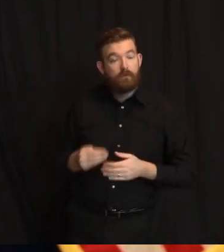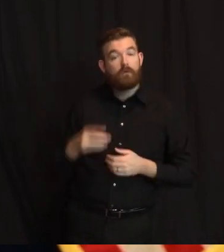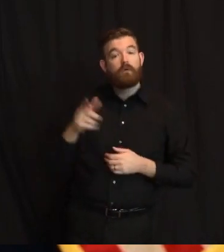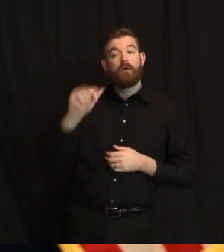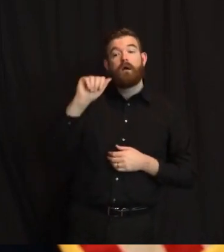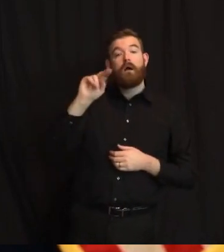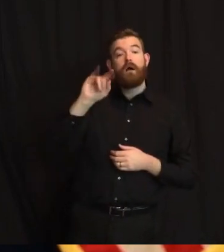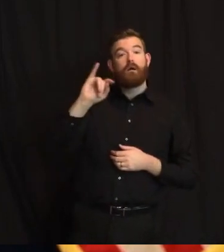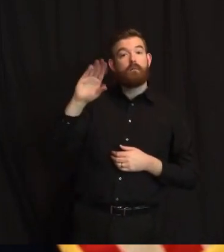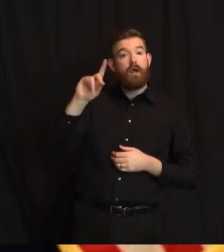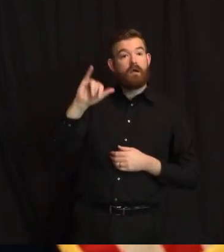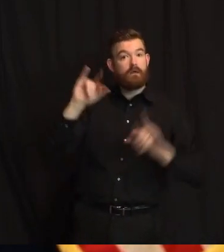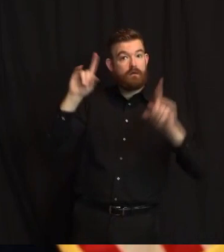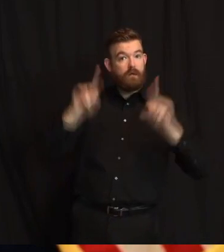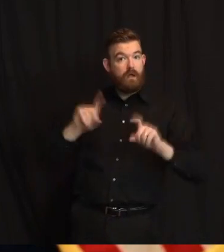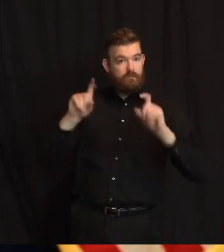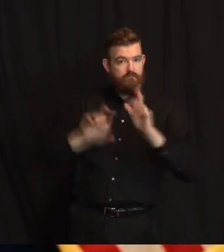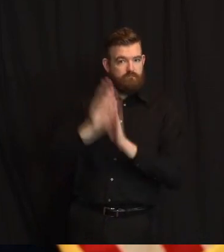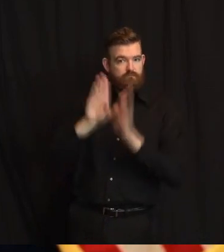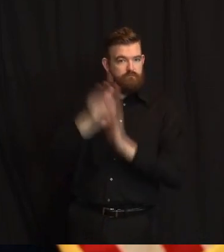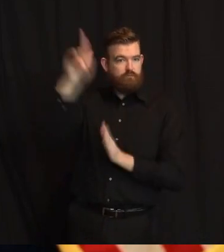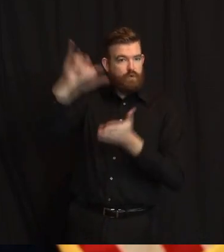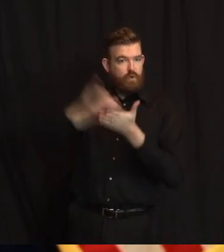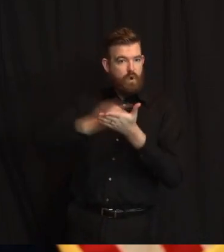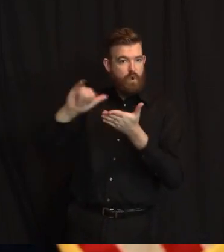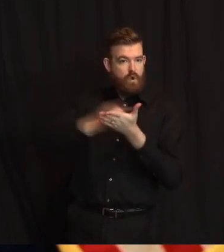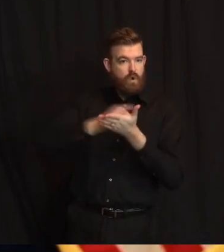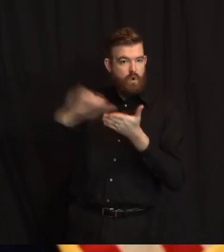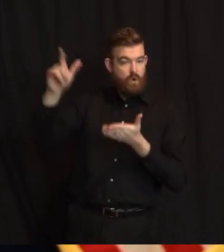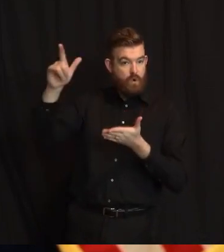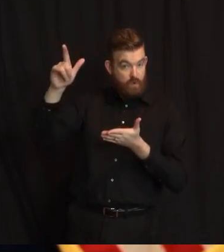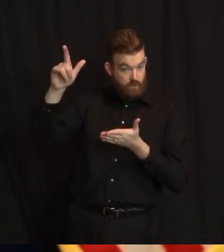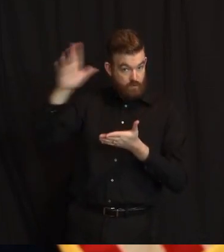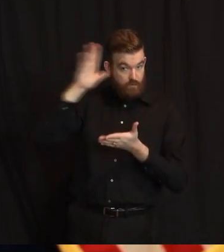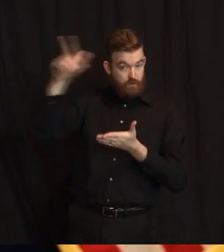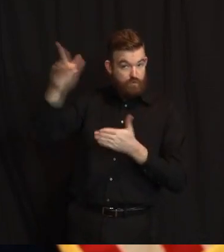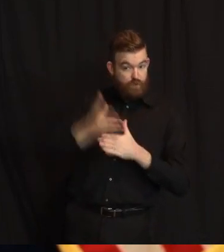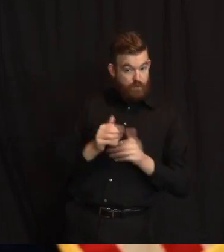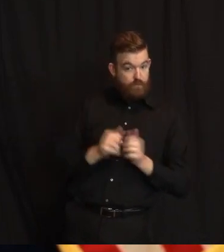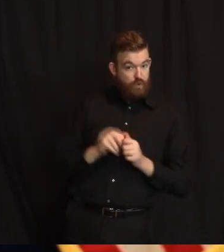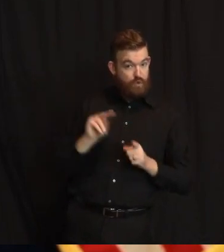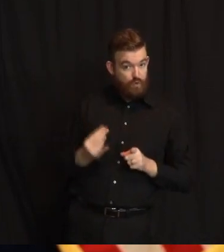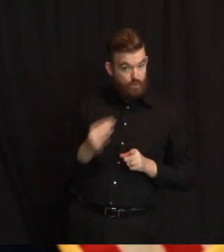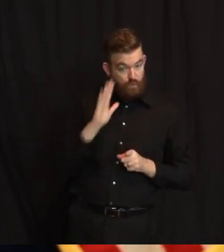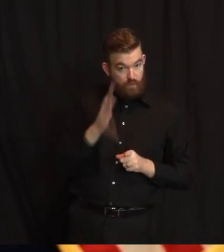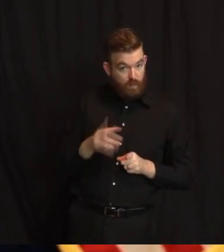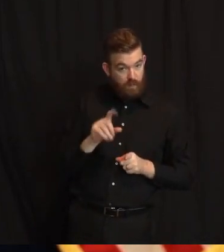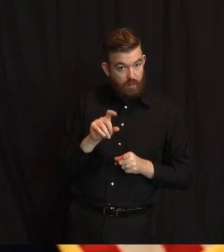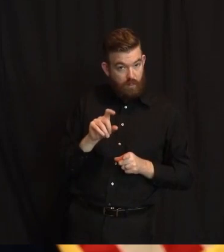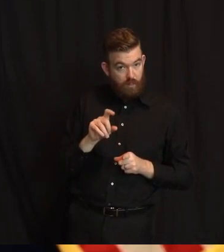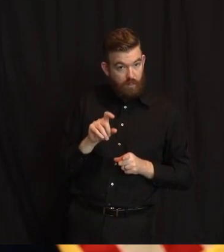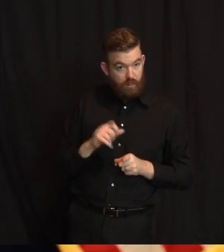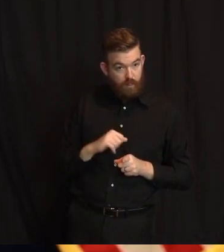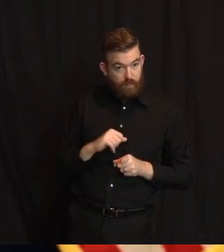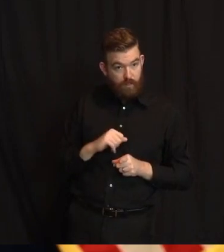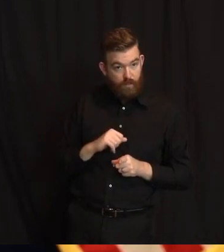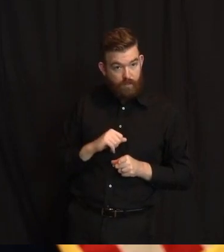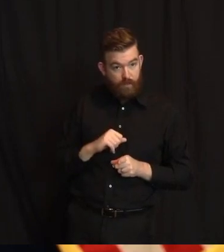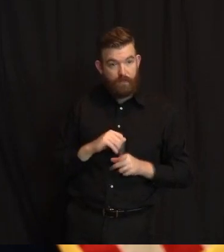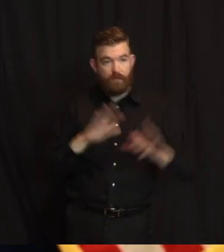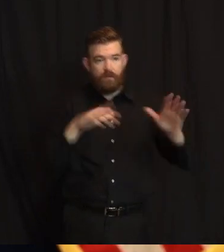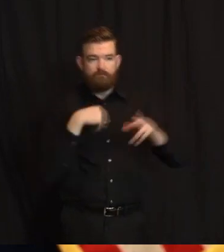I'm going to be very brief in answers here, and I think we all owe it to the folks who are going to be out there observing Good Friday here. I think I've